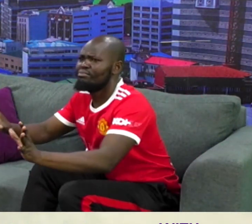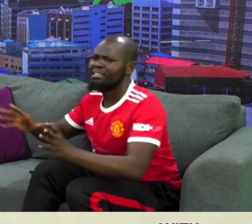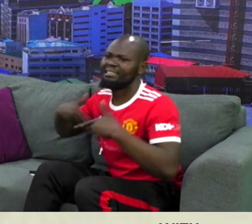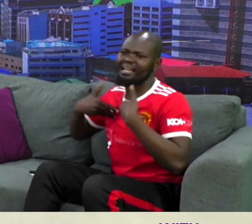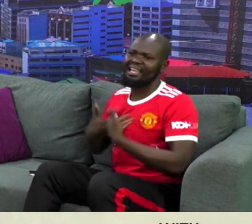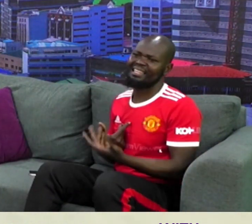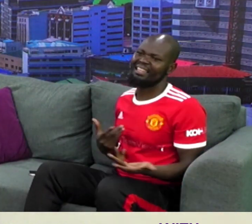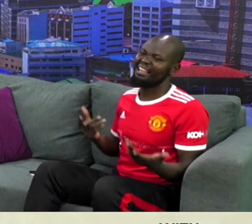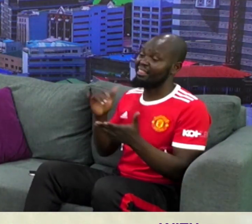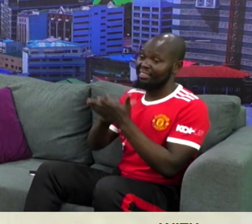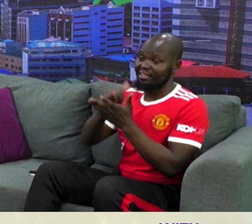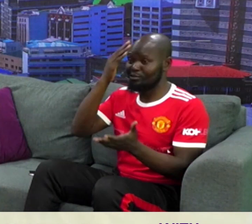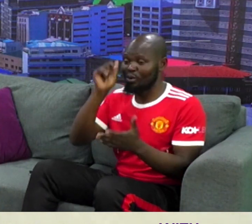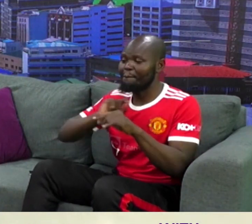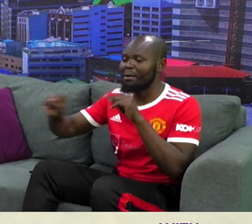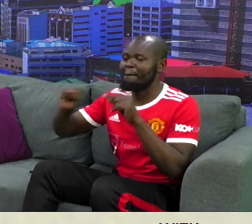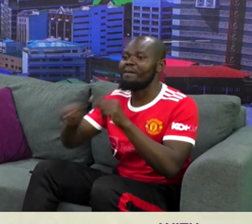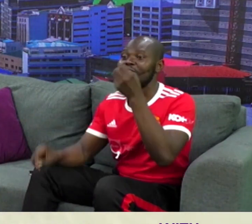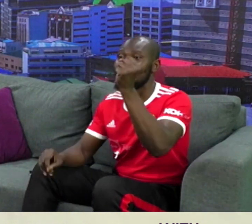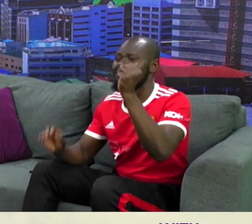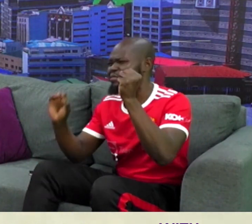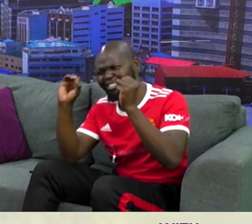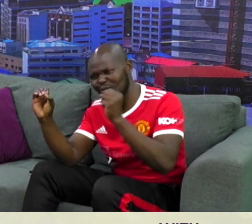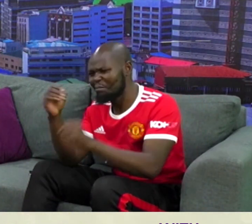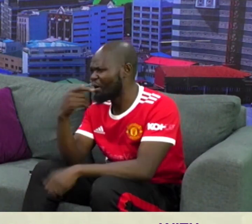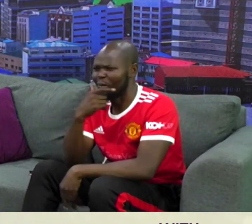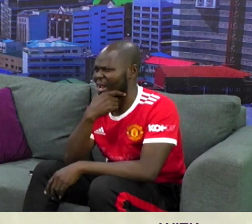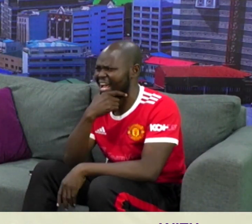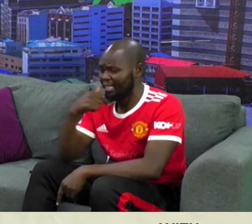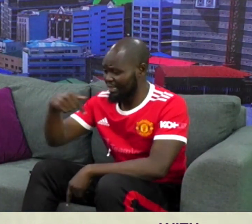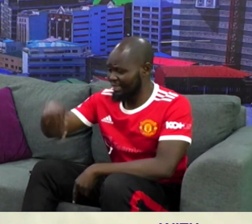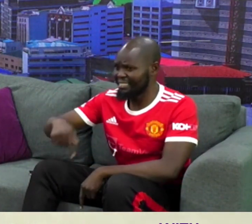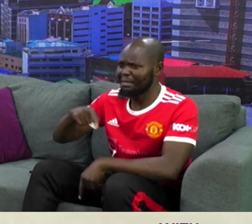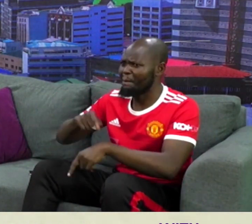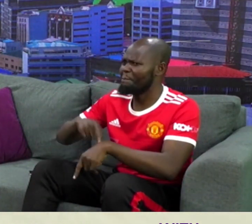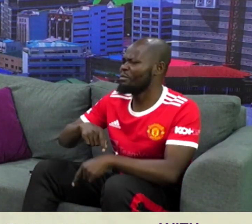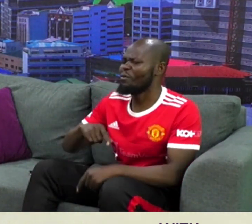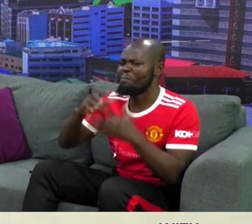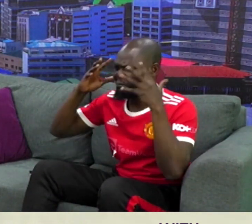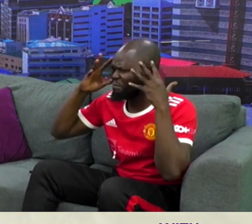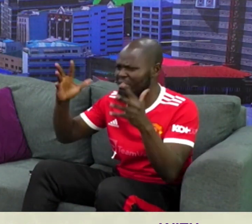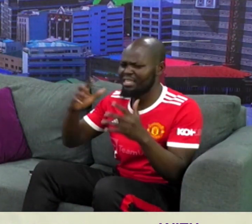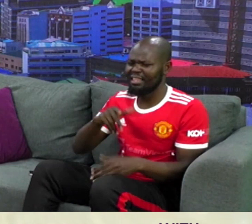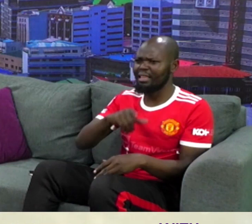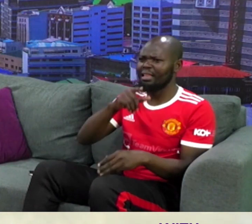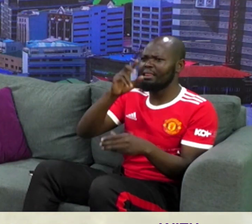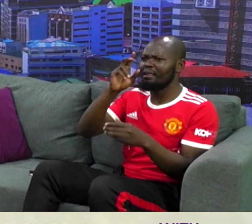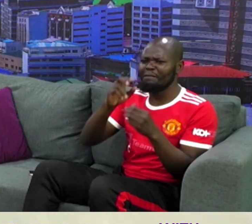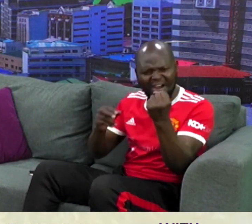midfield kuna problem, right, then it will be hard for them to really push the ball to the front. So me I'm actually